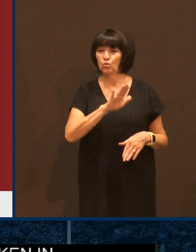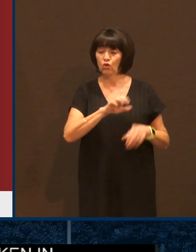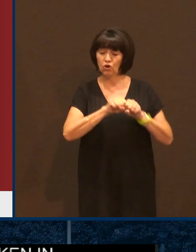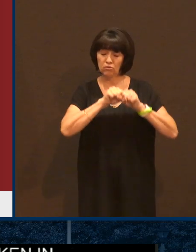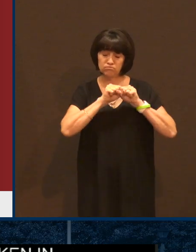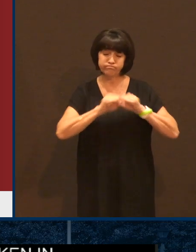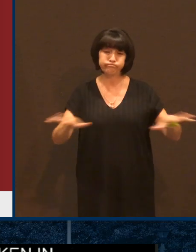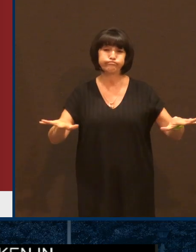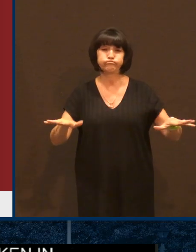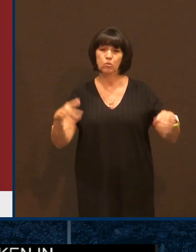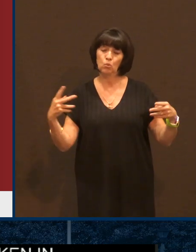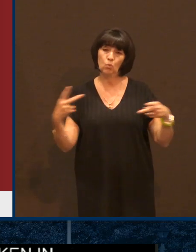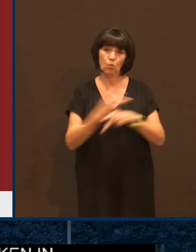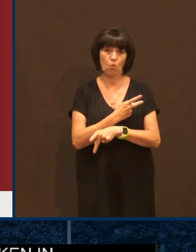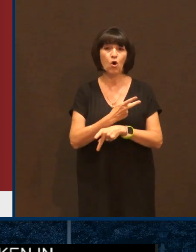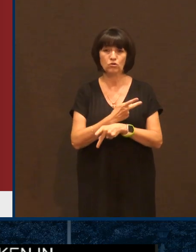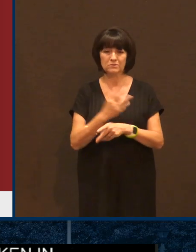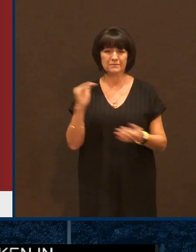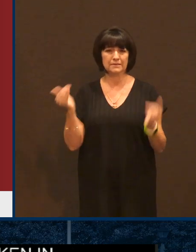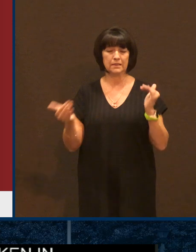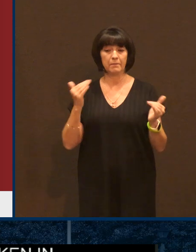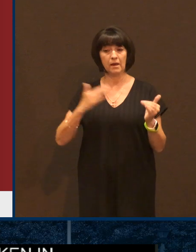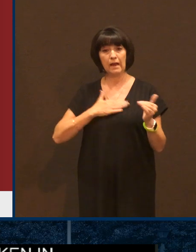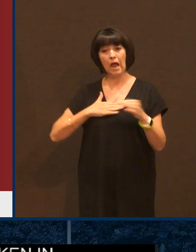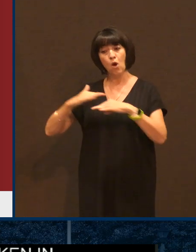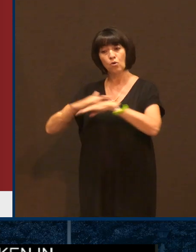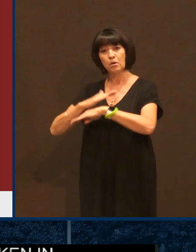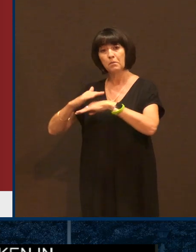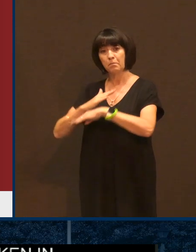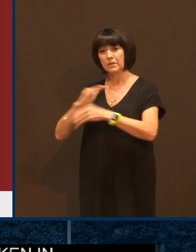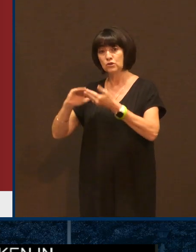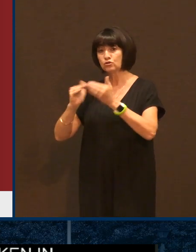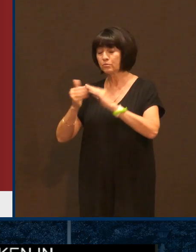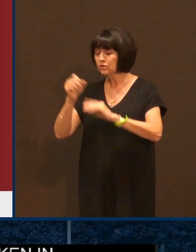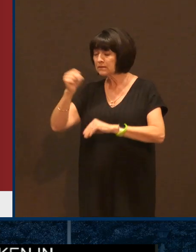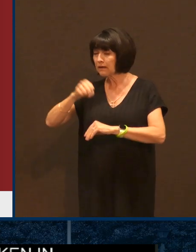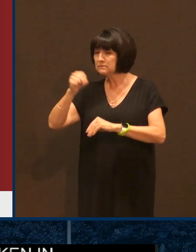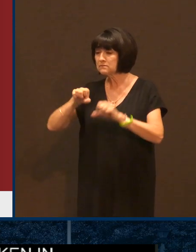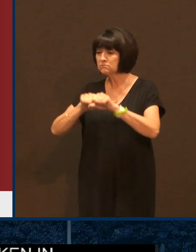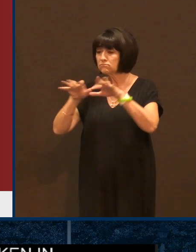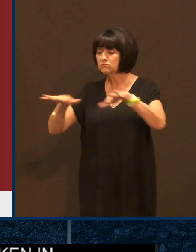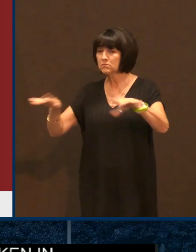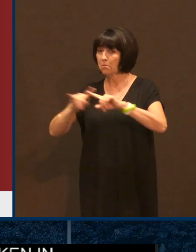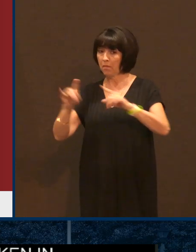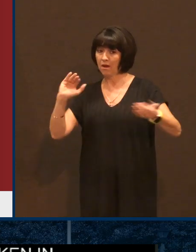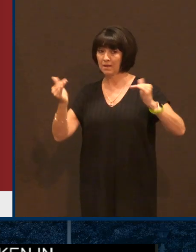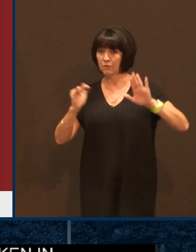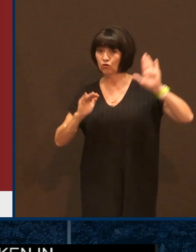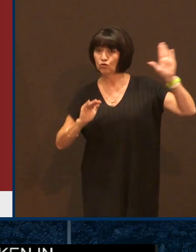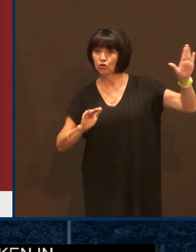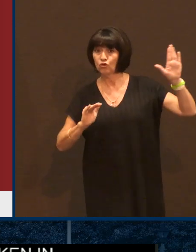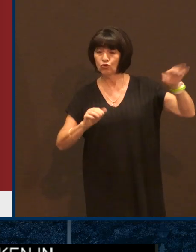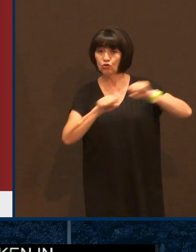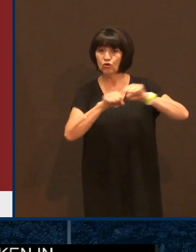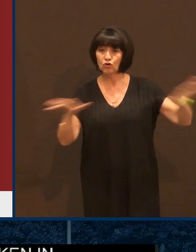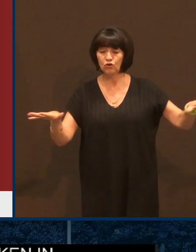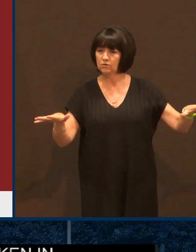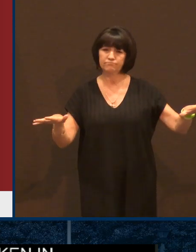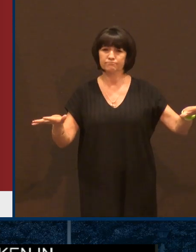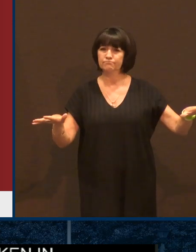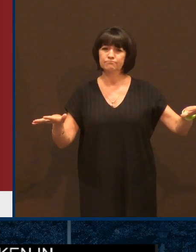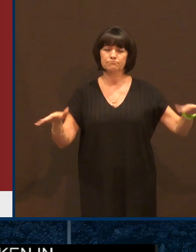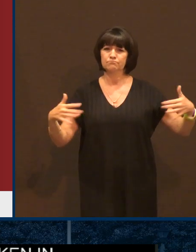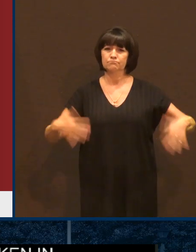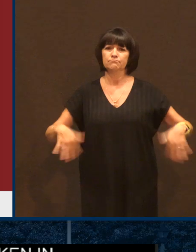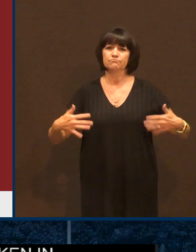we have here in the beach communities. But the demographics and, to a certain extent, the scenario is the same. The